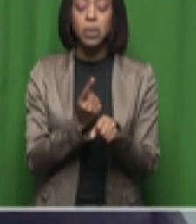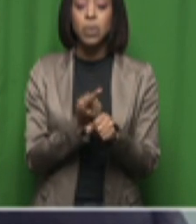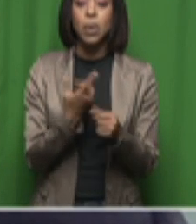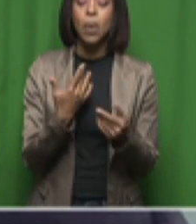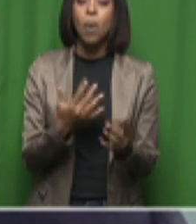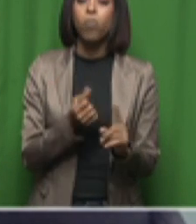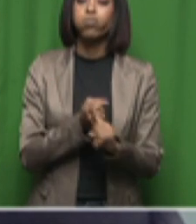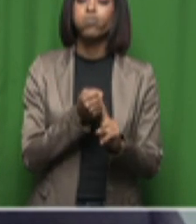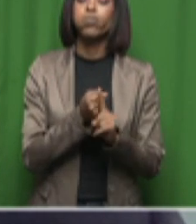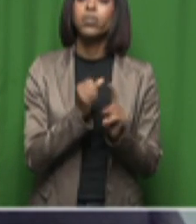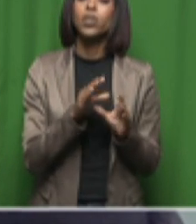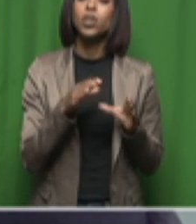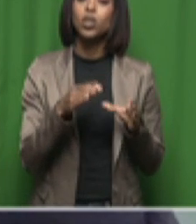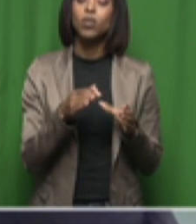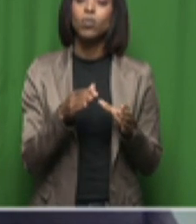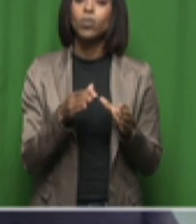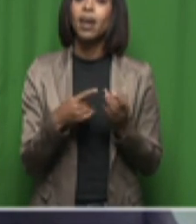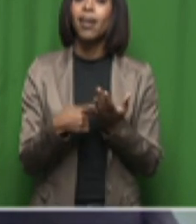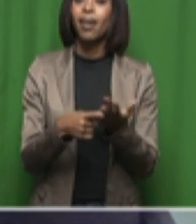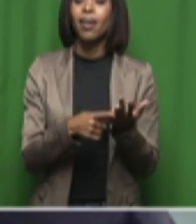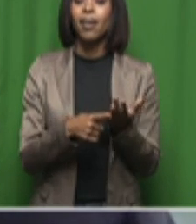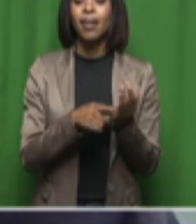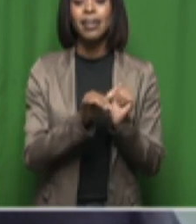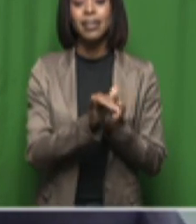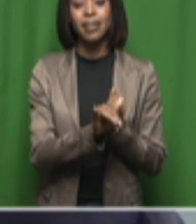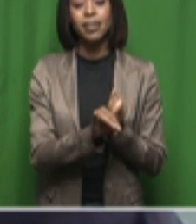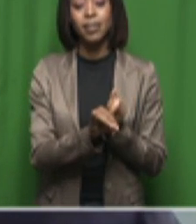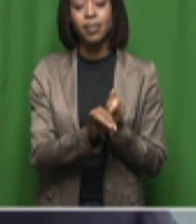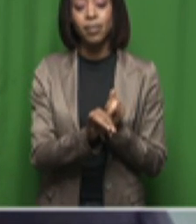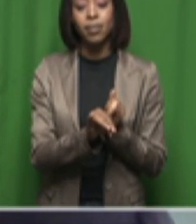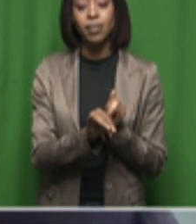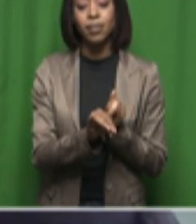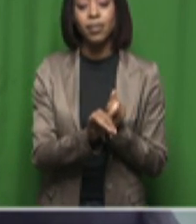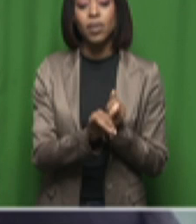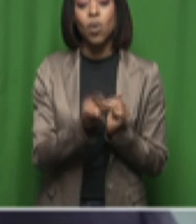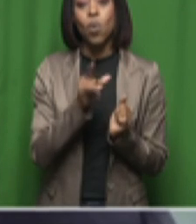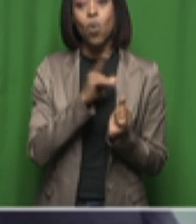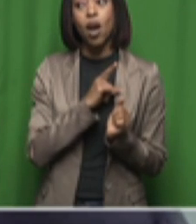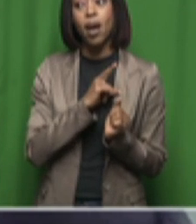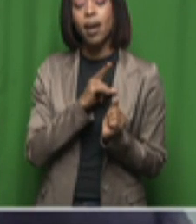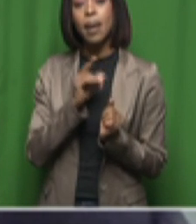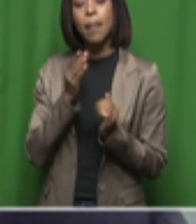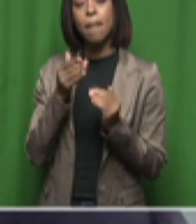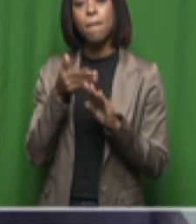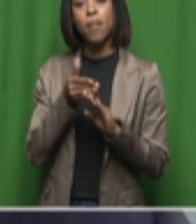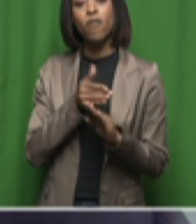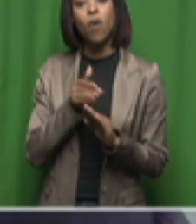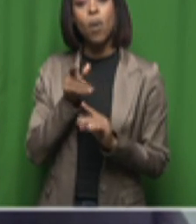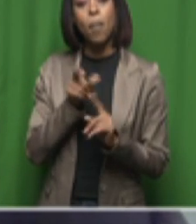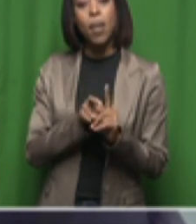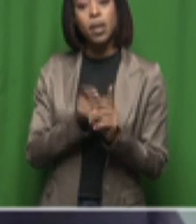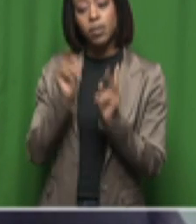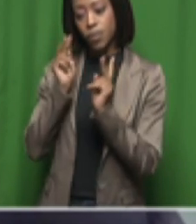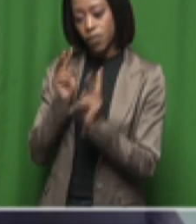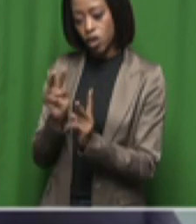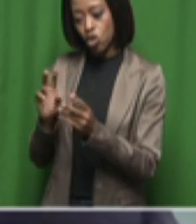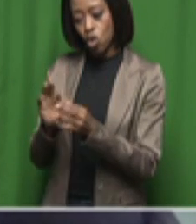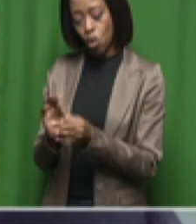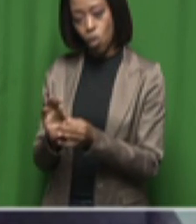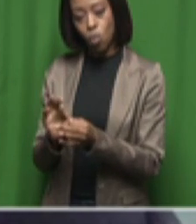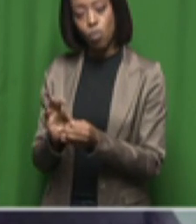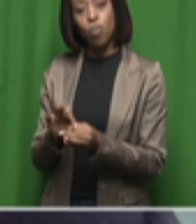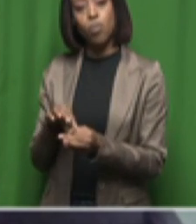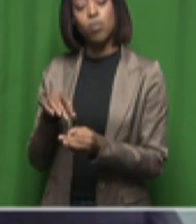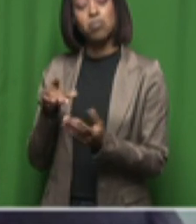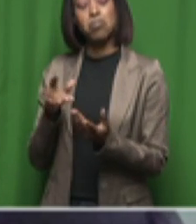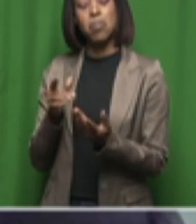and activist groups that we ought to take healthcare back into the home where it started, prior to civilization as we know